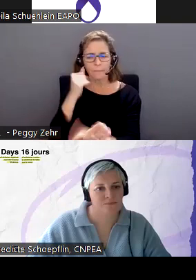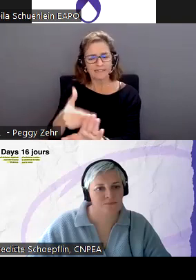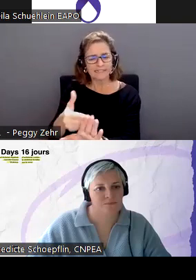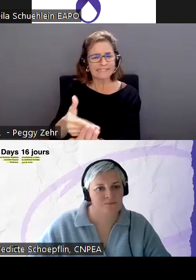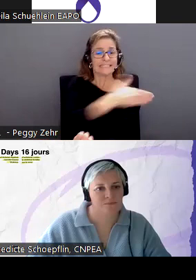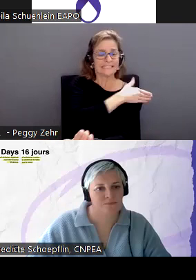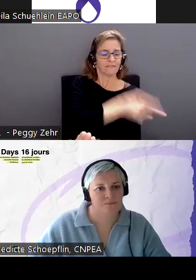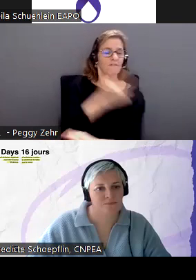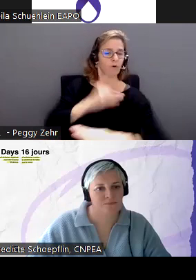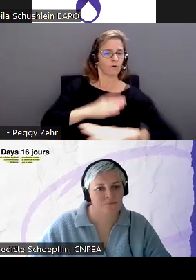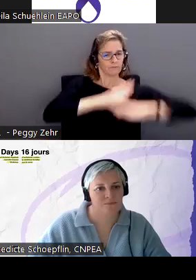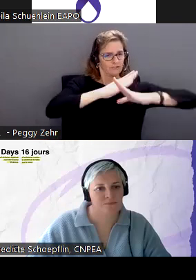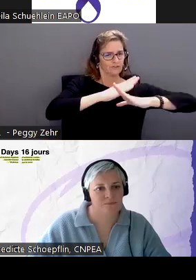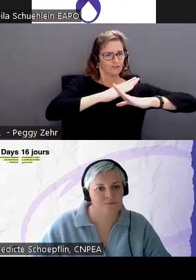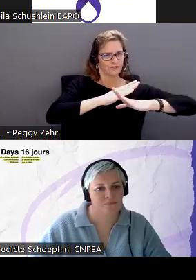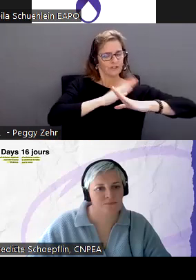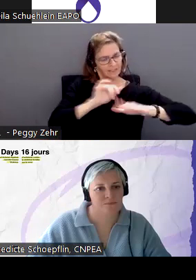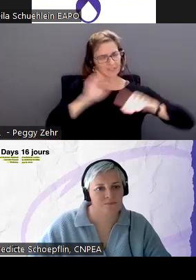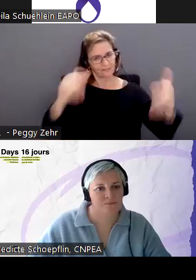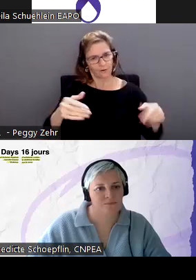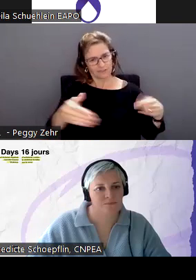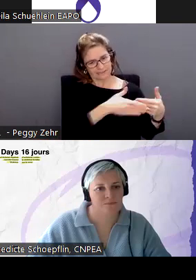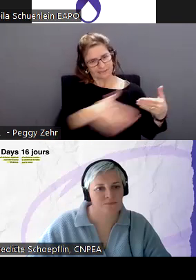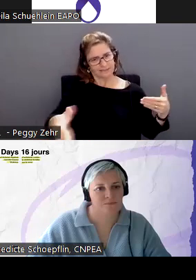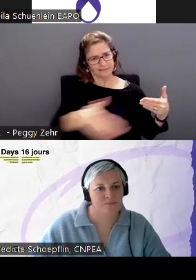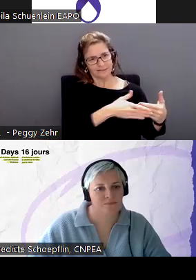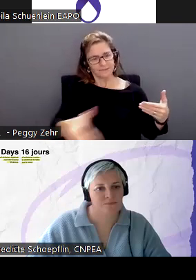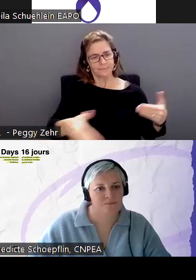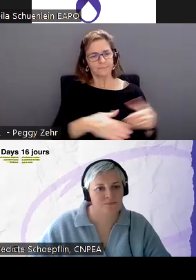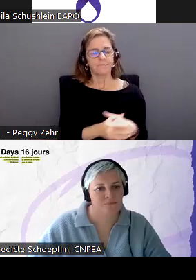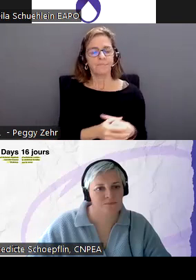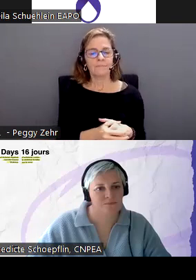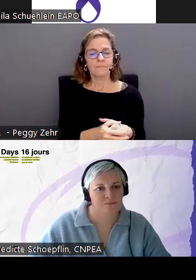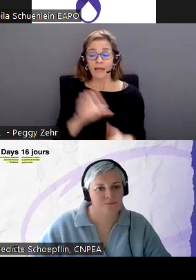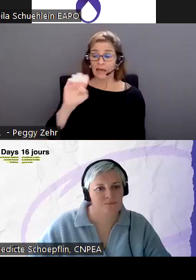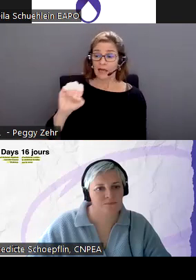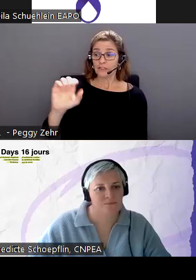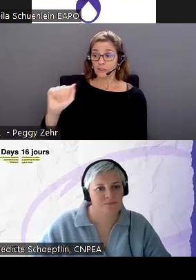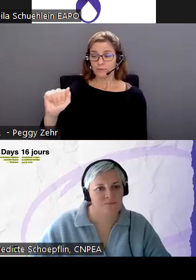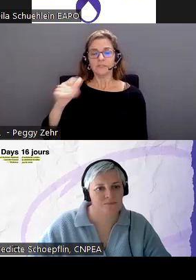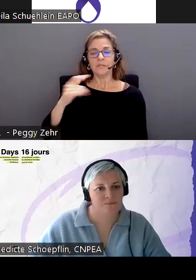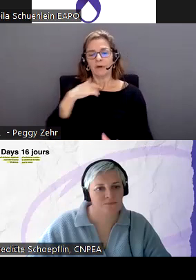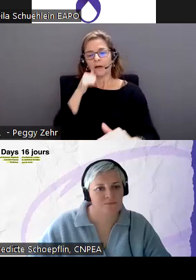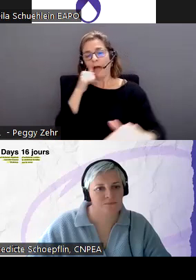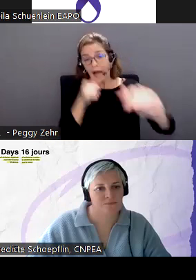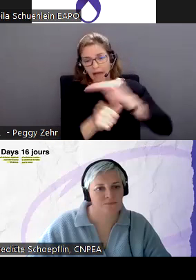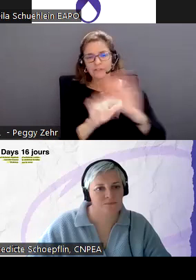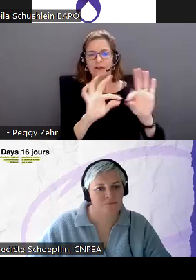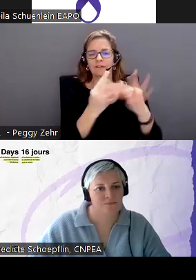the focus. Elder abuse is often included under family violence, but I hear from people that